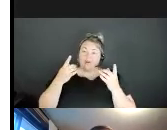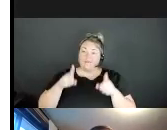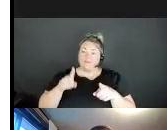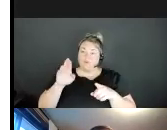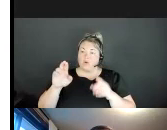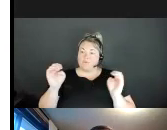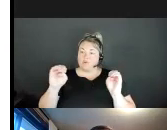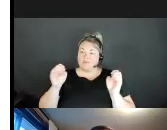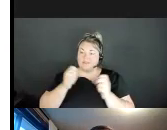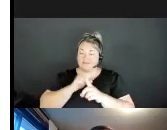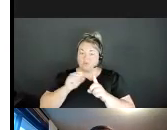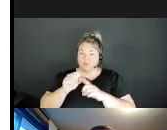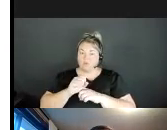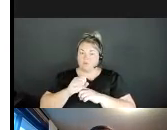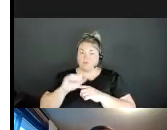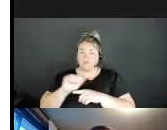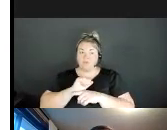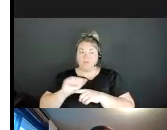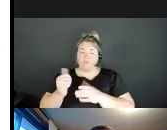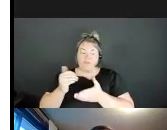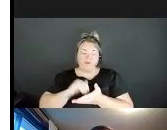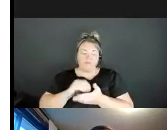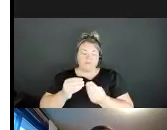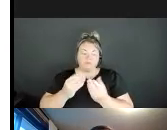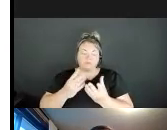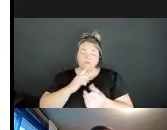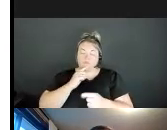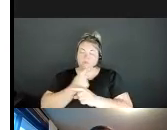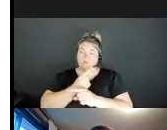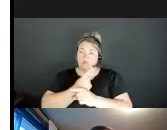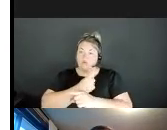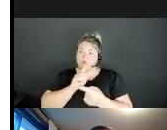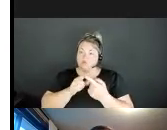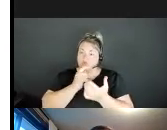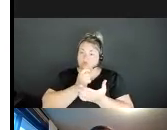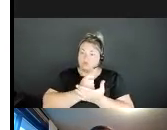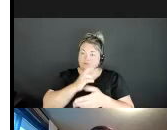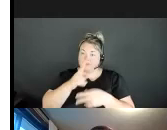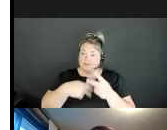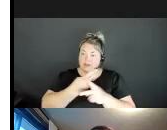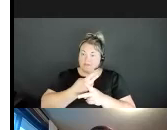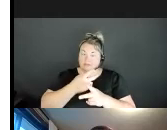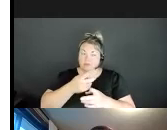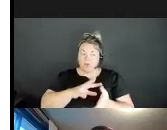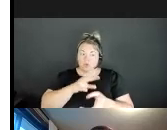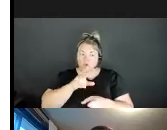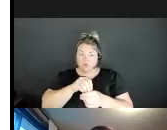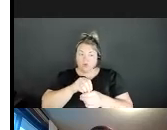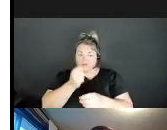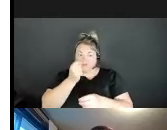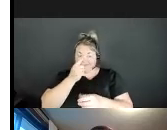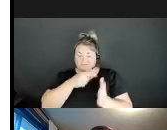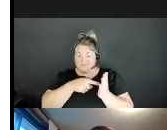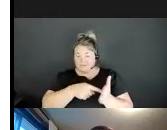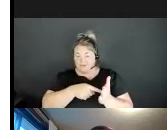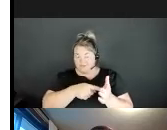situations. Training again provided is appropriate to the treatment type. That includes understanding those signs and symptoms of behavioral health